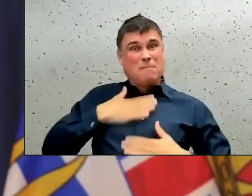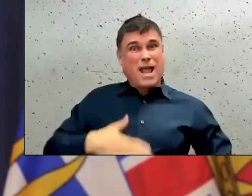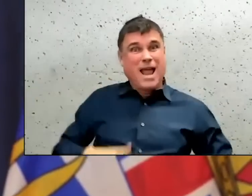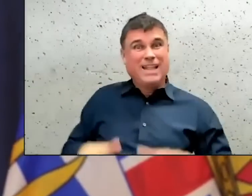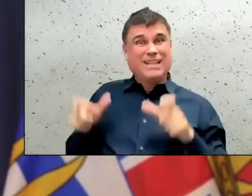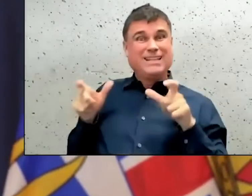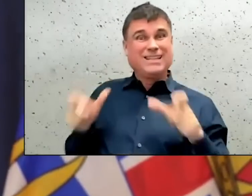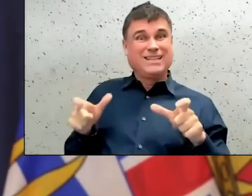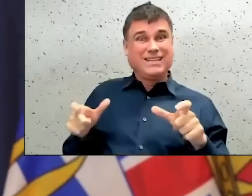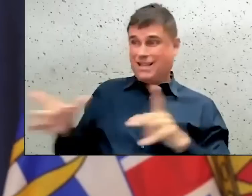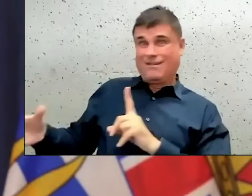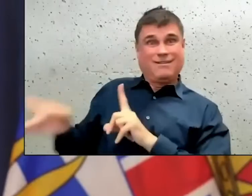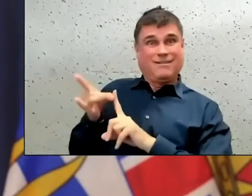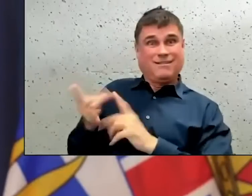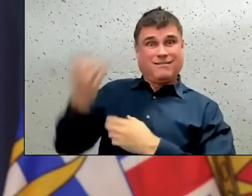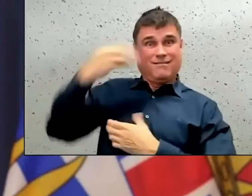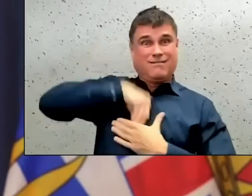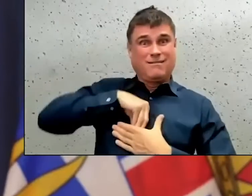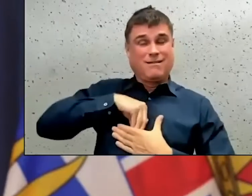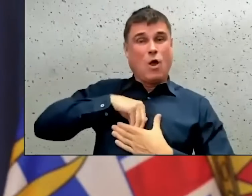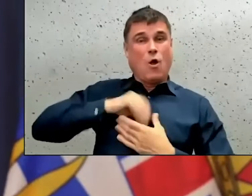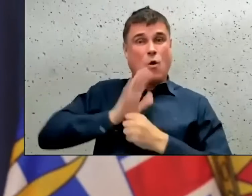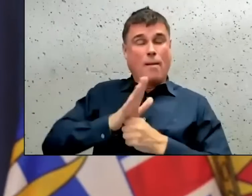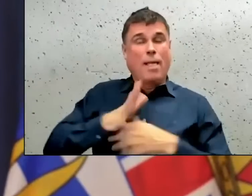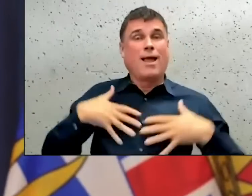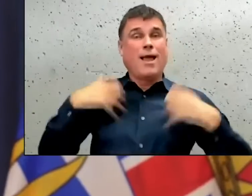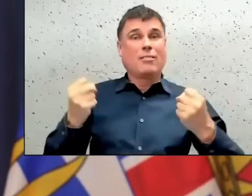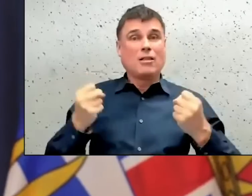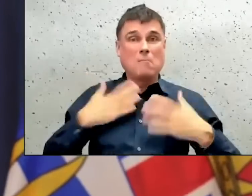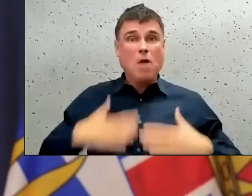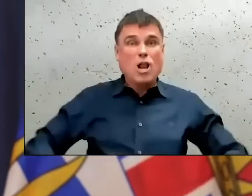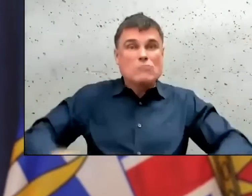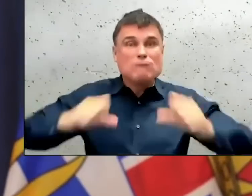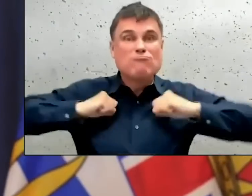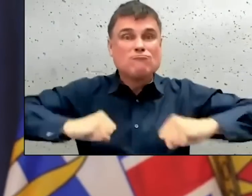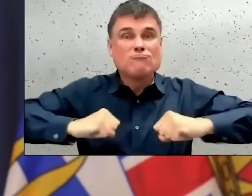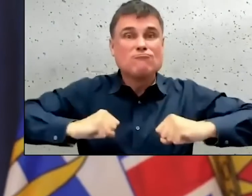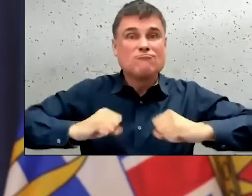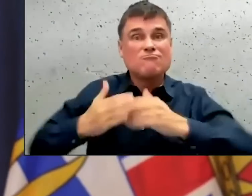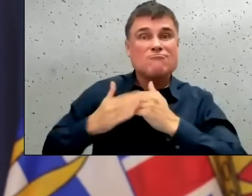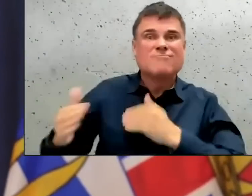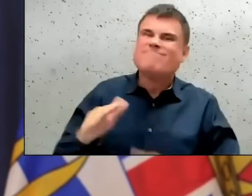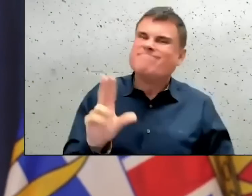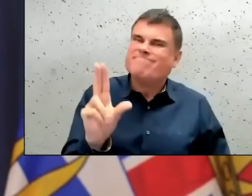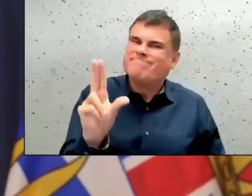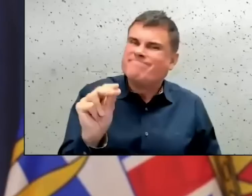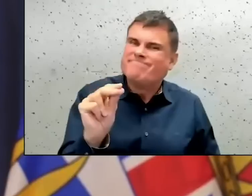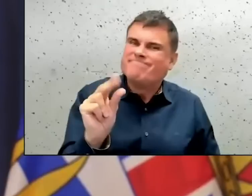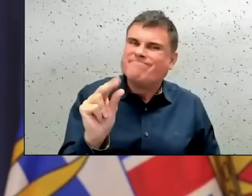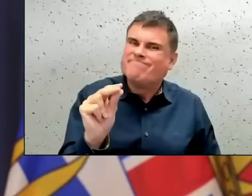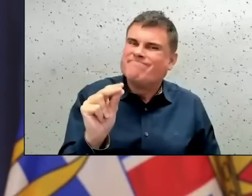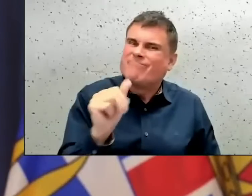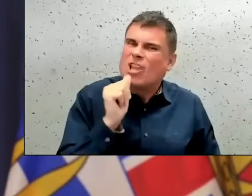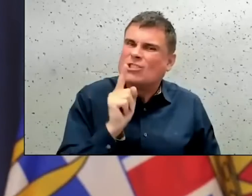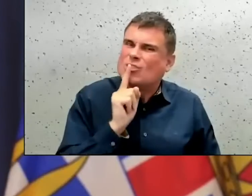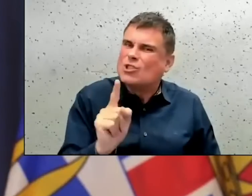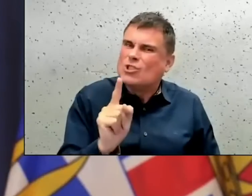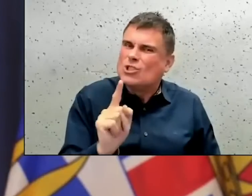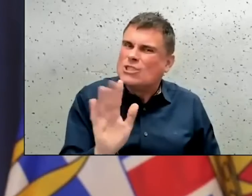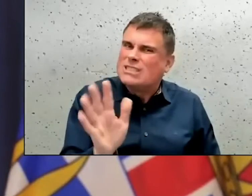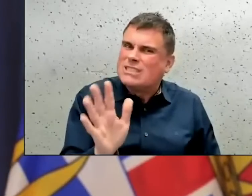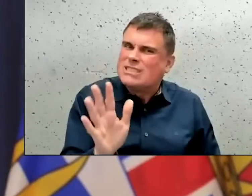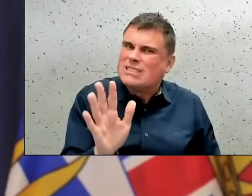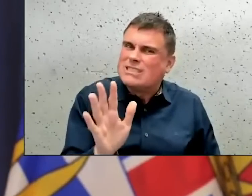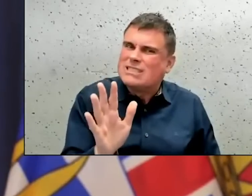yet, as we're learning about this virus, on the strength and durability of post-infection immunity. And there's